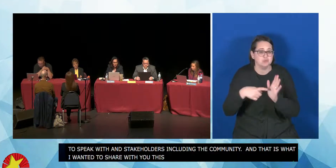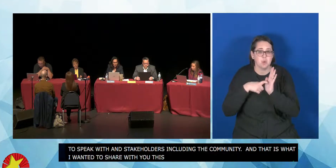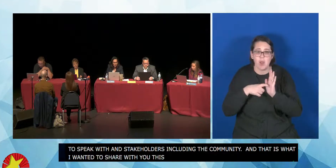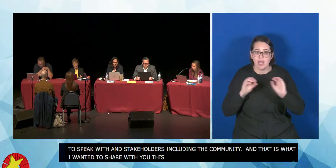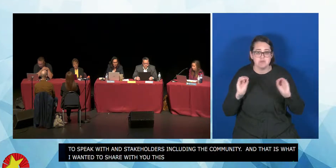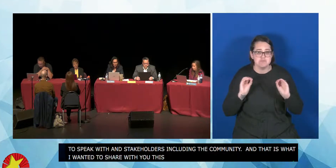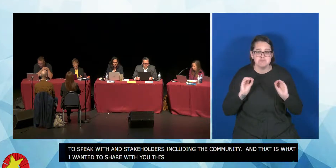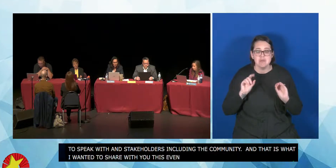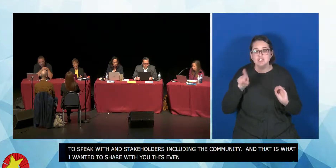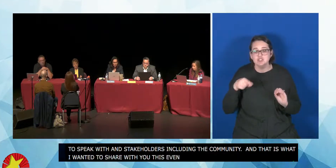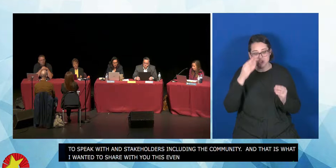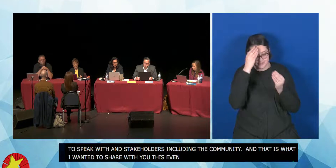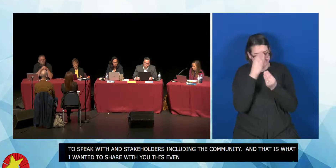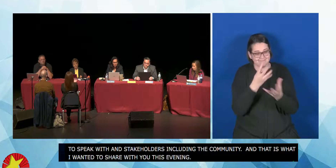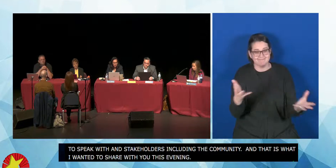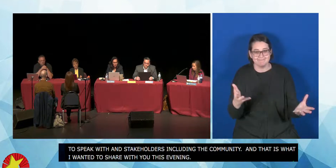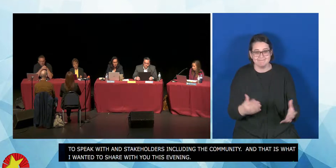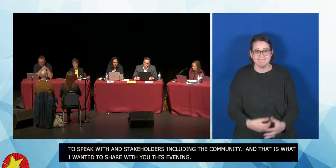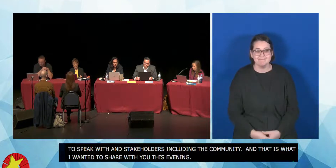your information.